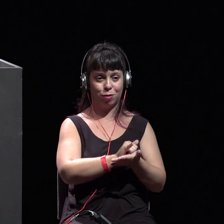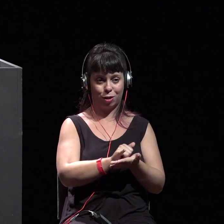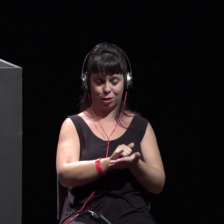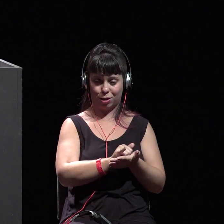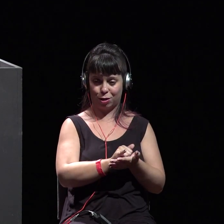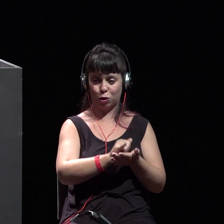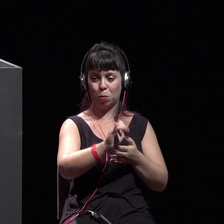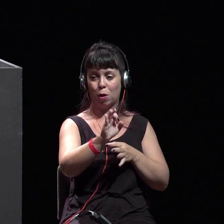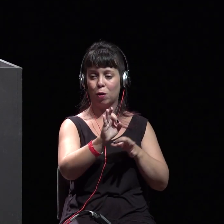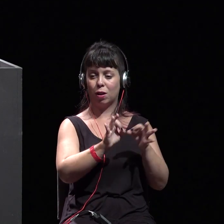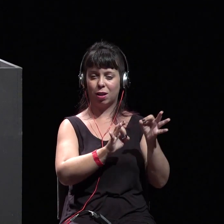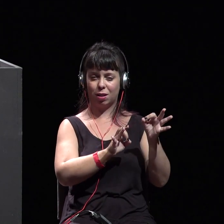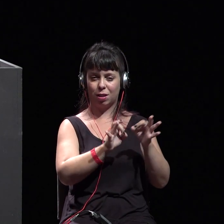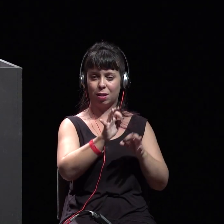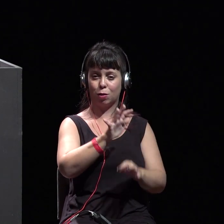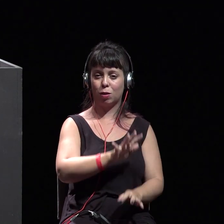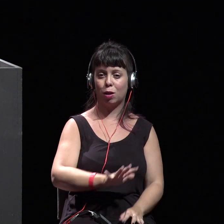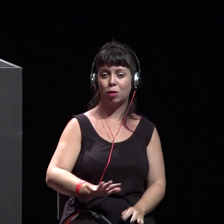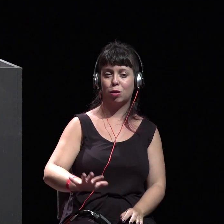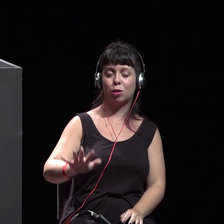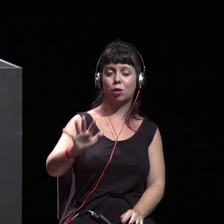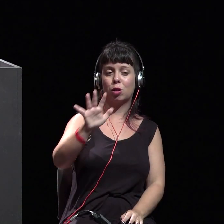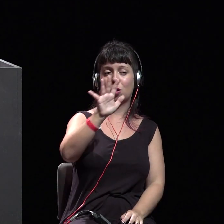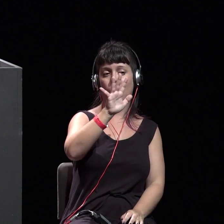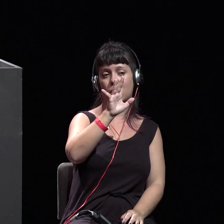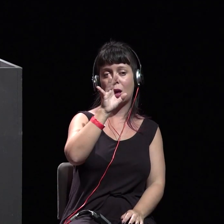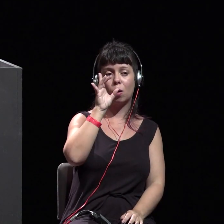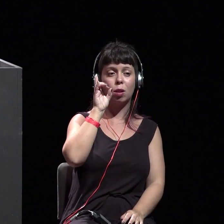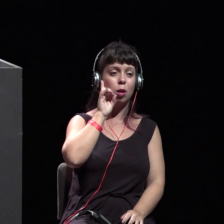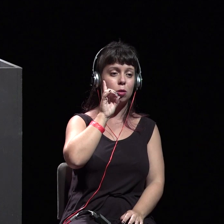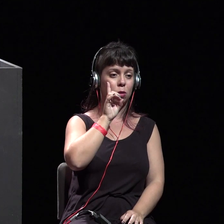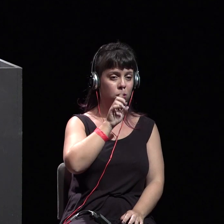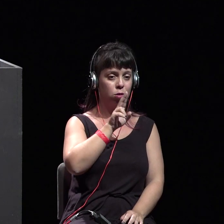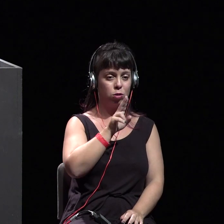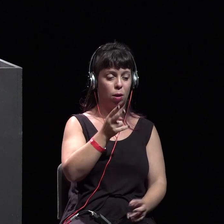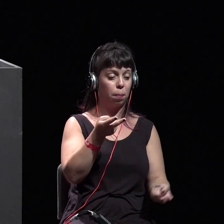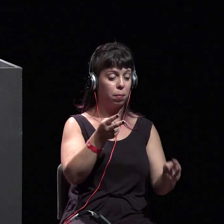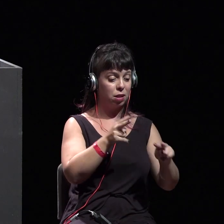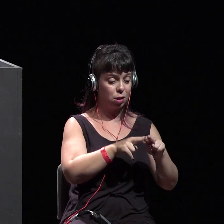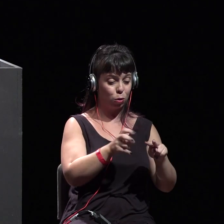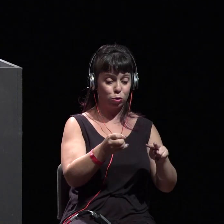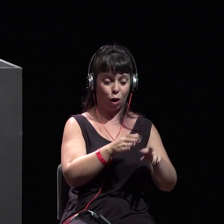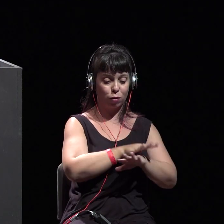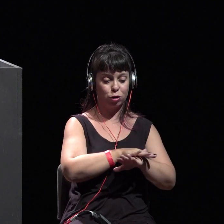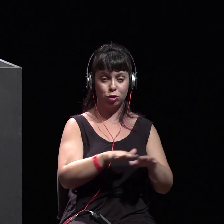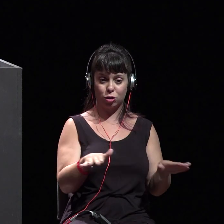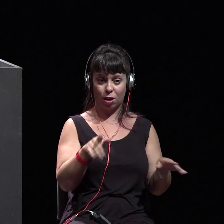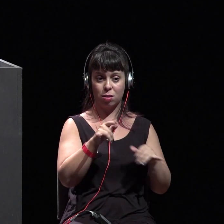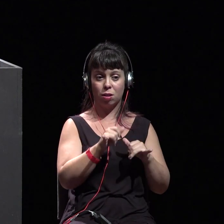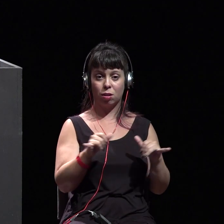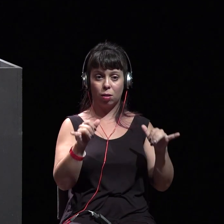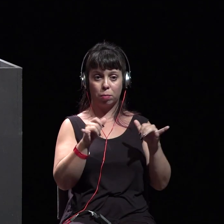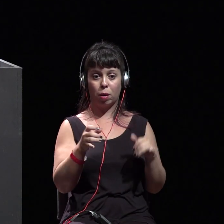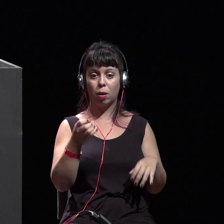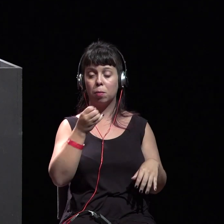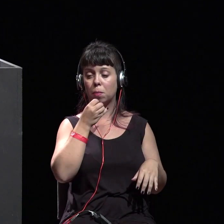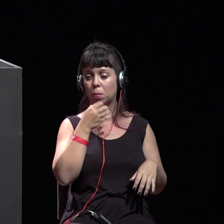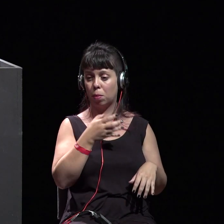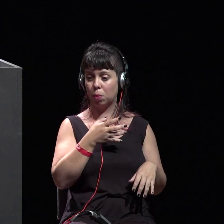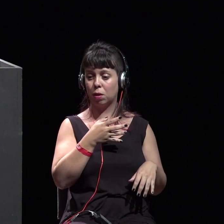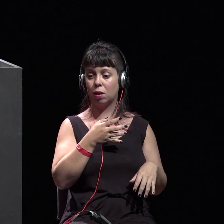called No New Jails. This momentous campaign is calling for the closing of Rikers Island and no new jails on stolen